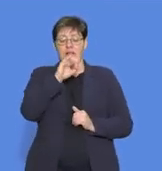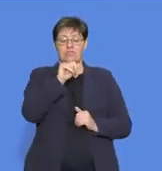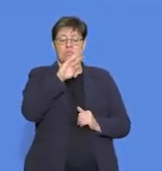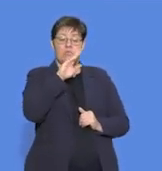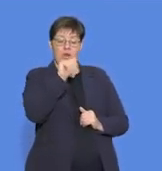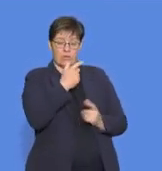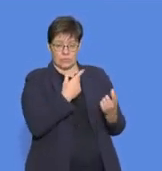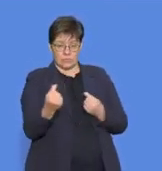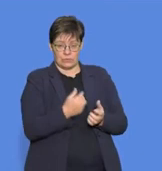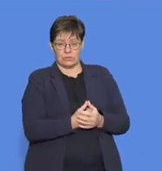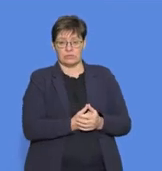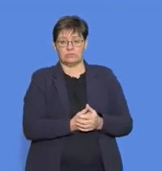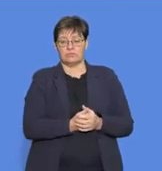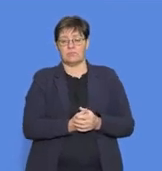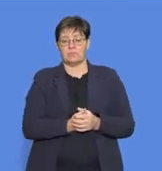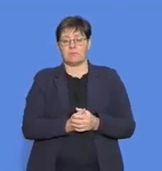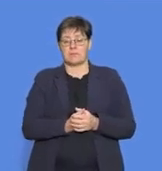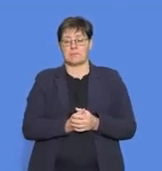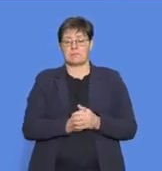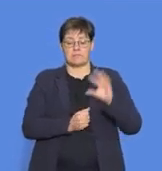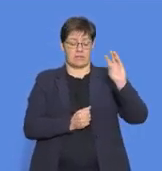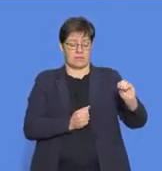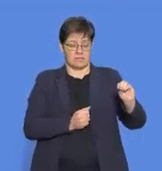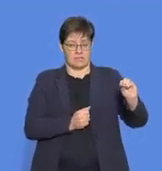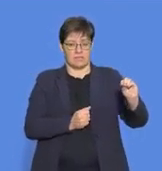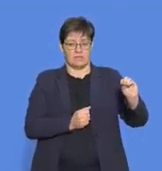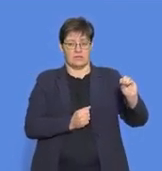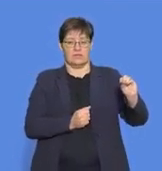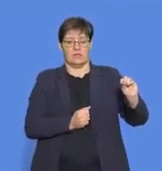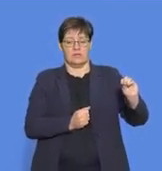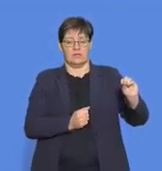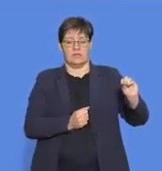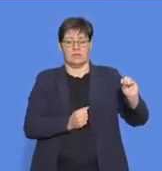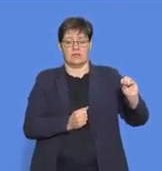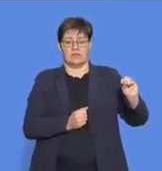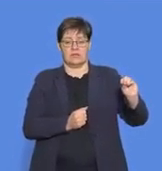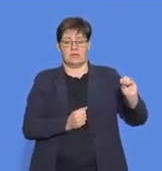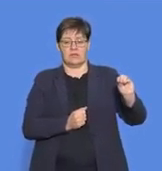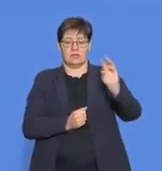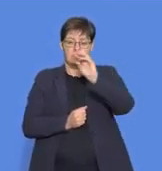bit of algebra now quickly. So we're going to basically take this 2x, this